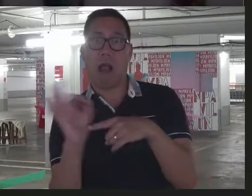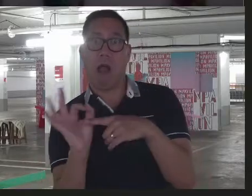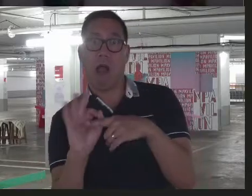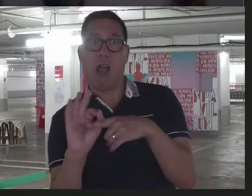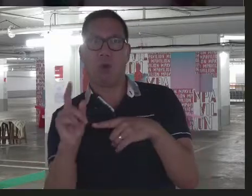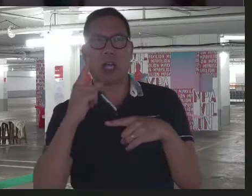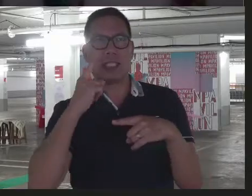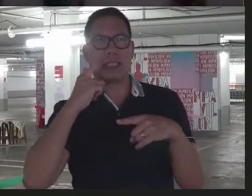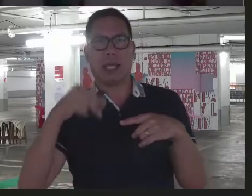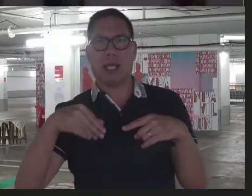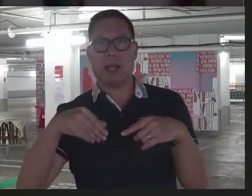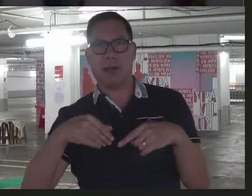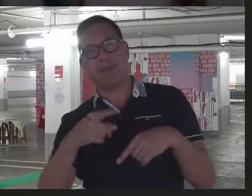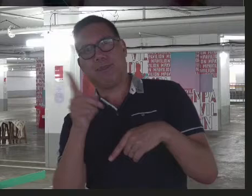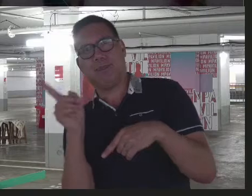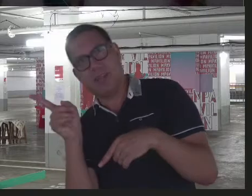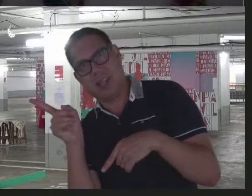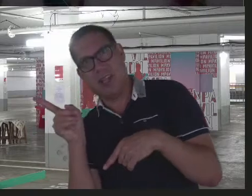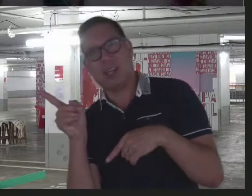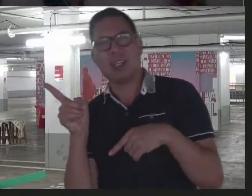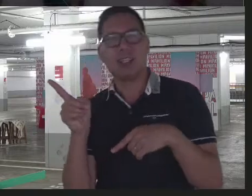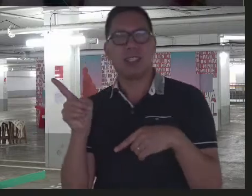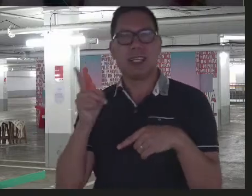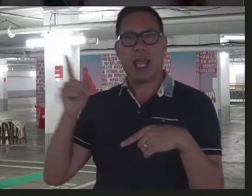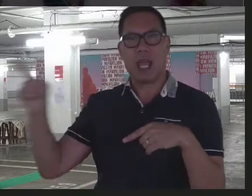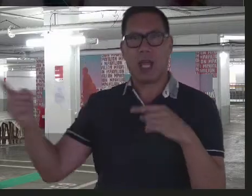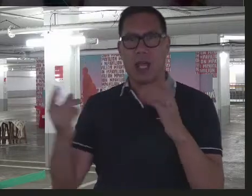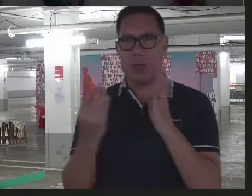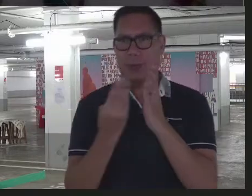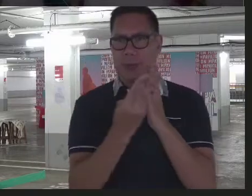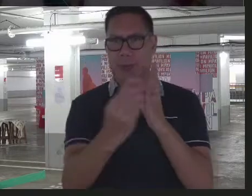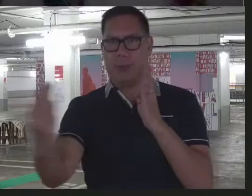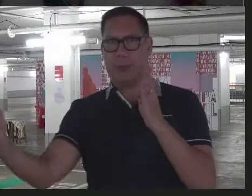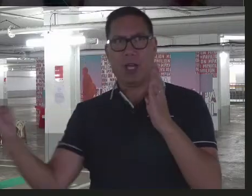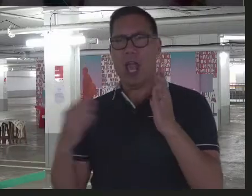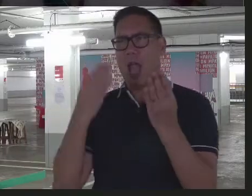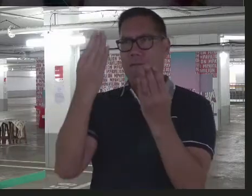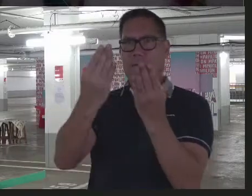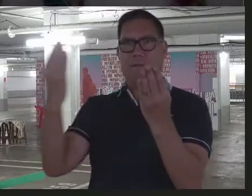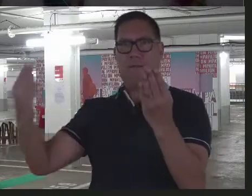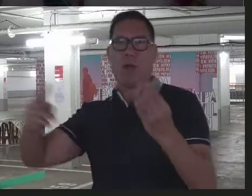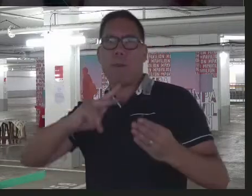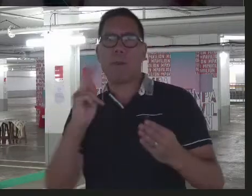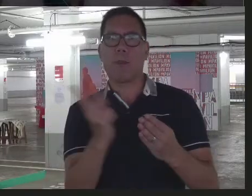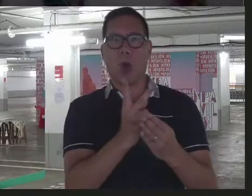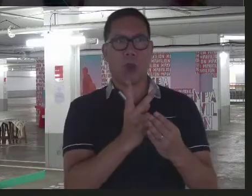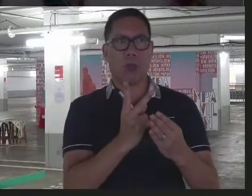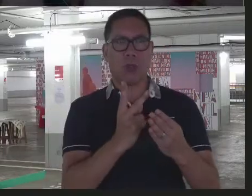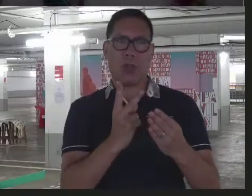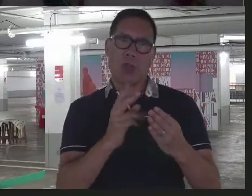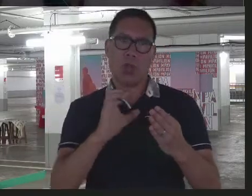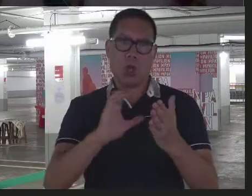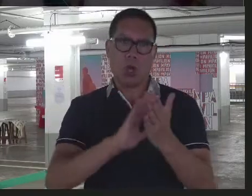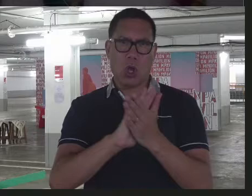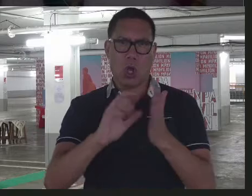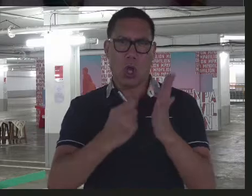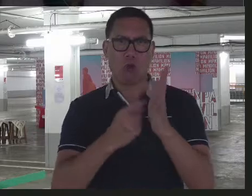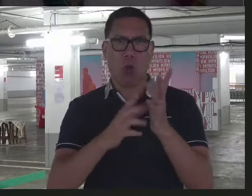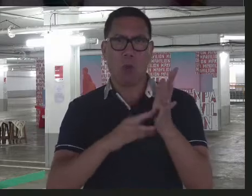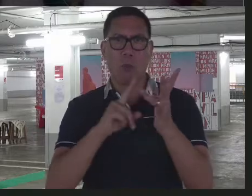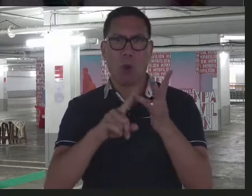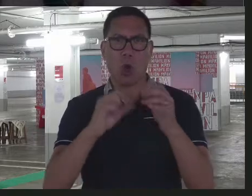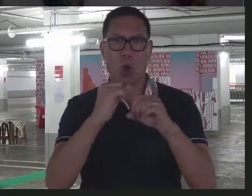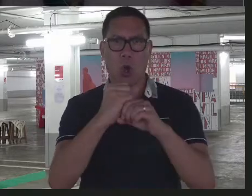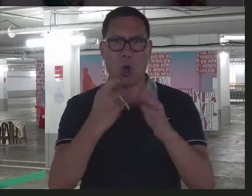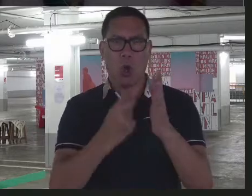you can see here a suite of both chromogenic and silver gelatin sitting next to each other with